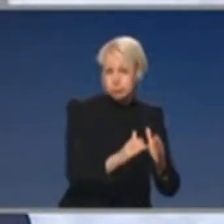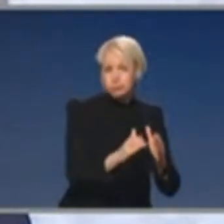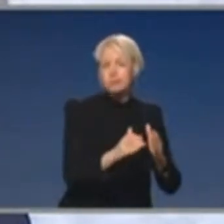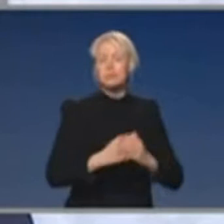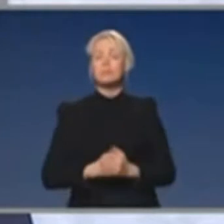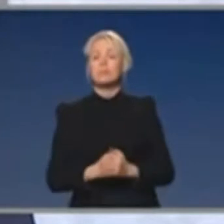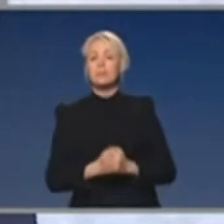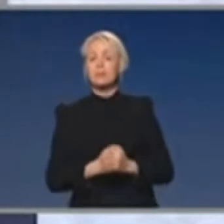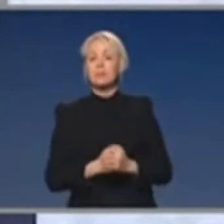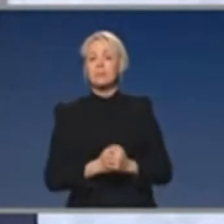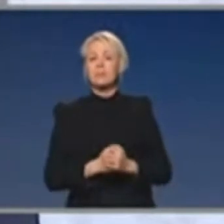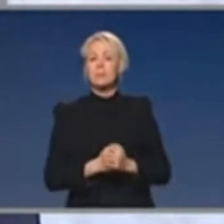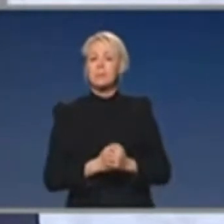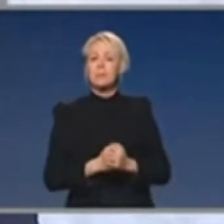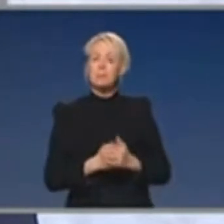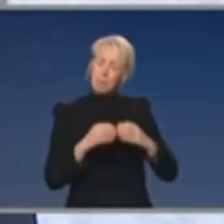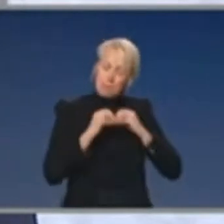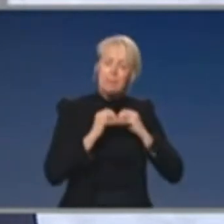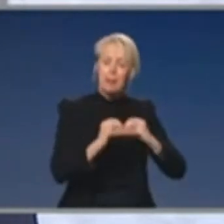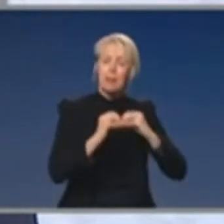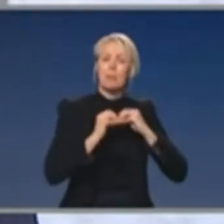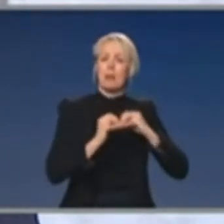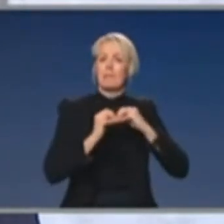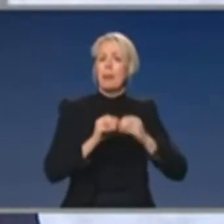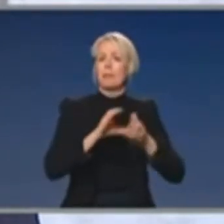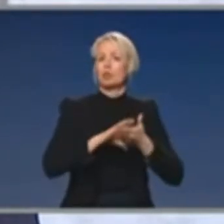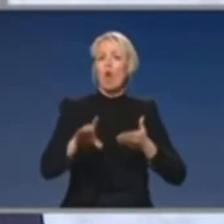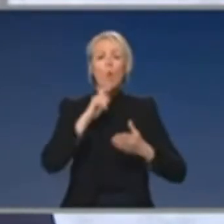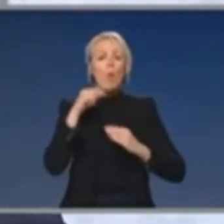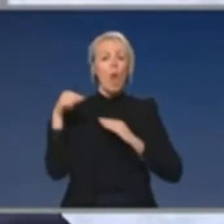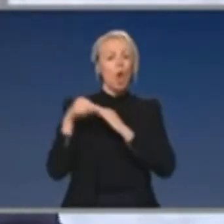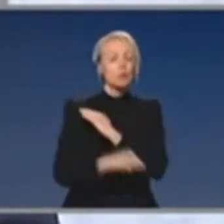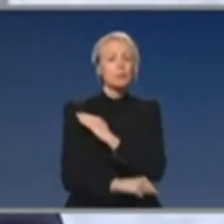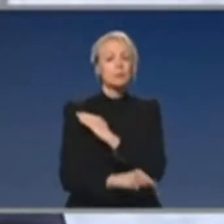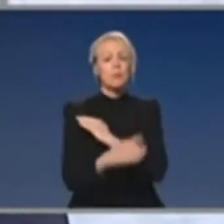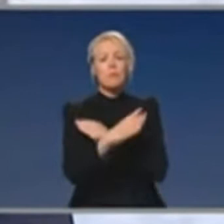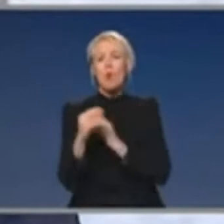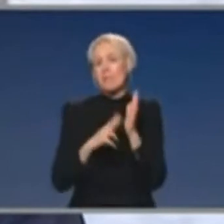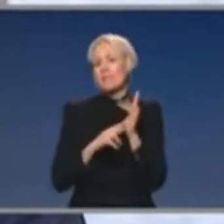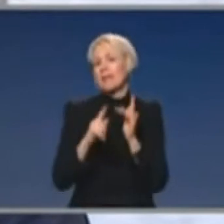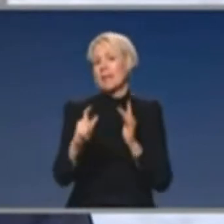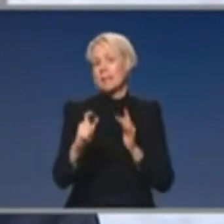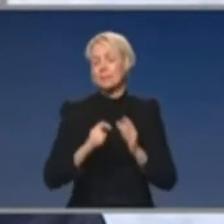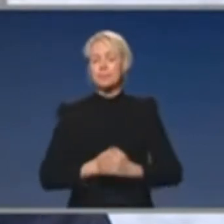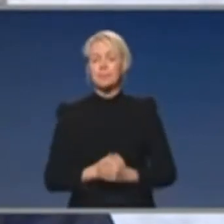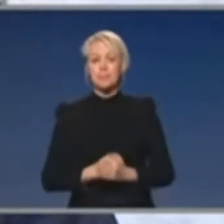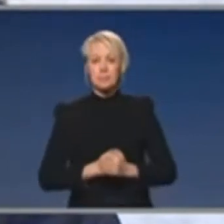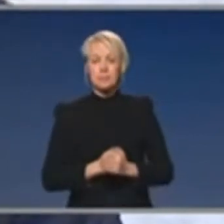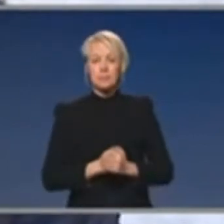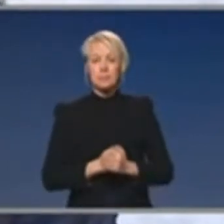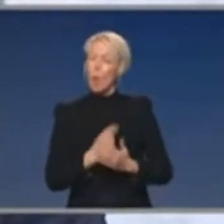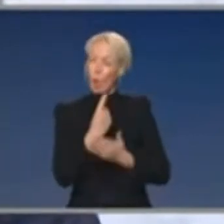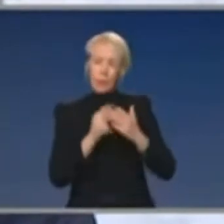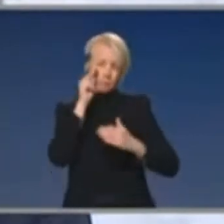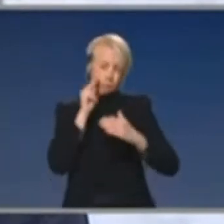around $6 to $7 billion in that state. The remainder represents a preliminary estimate, and I underline that,